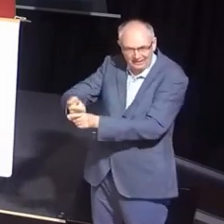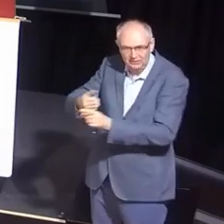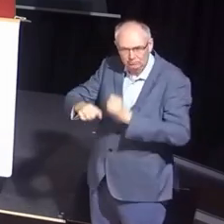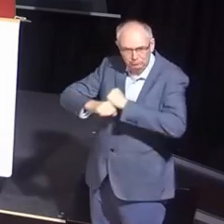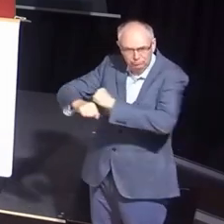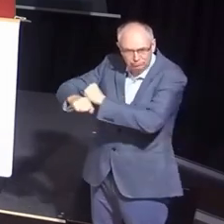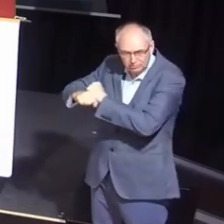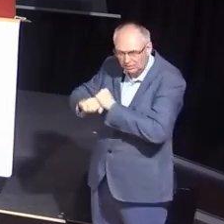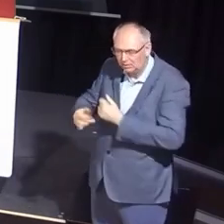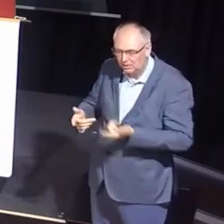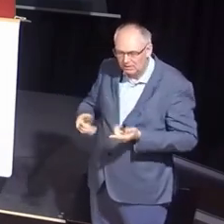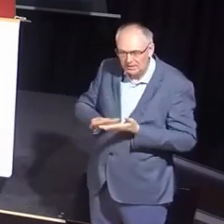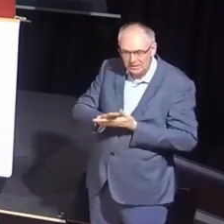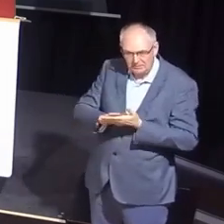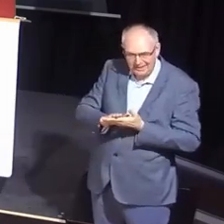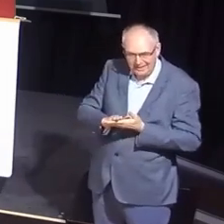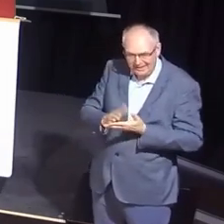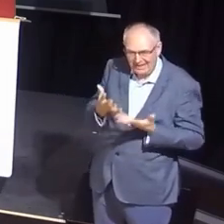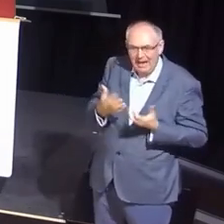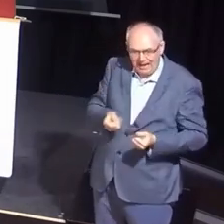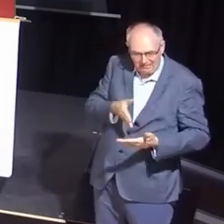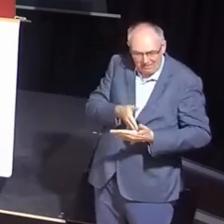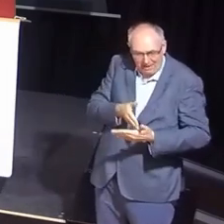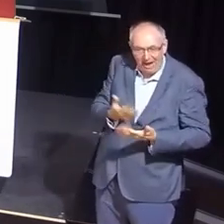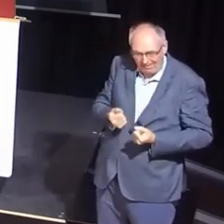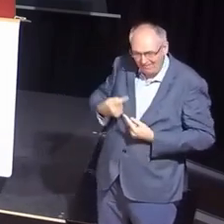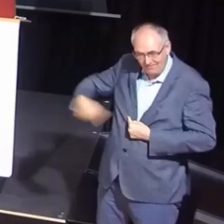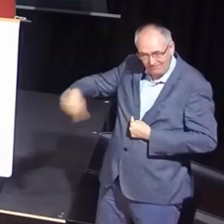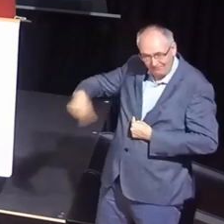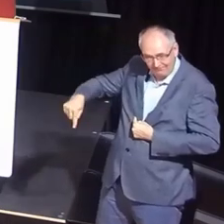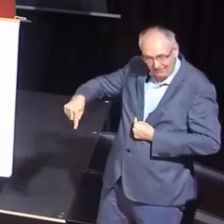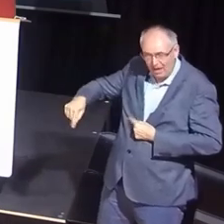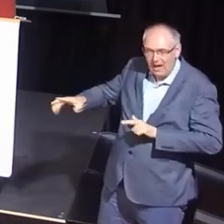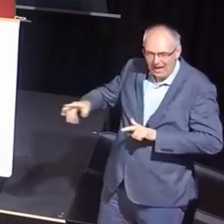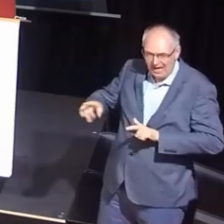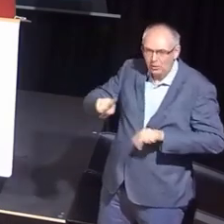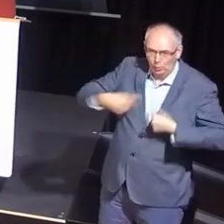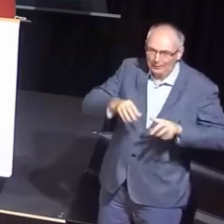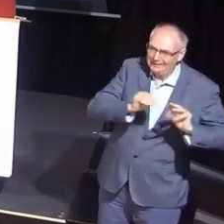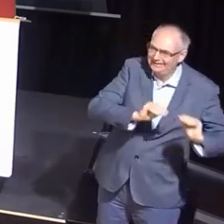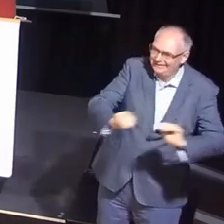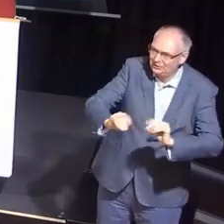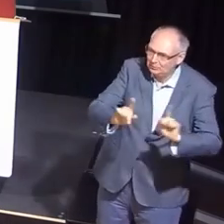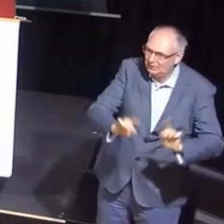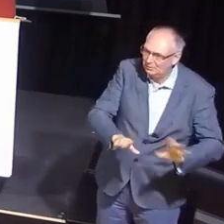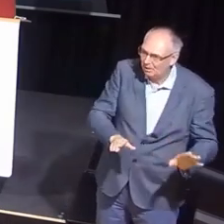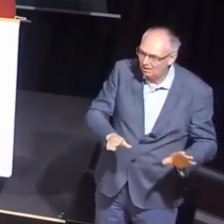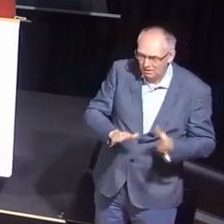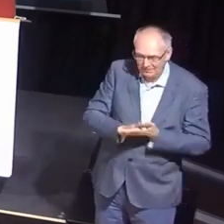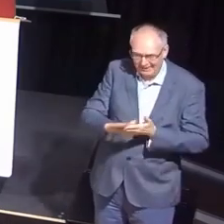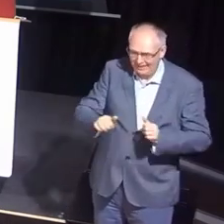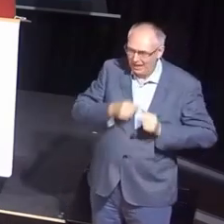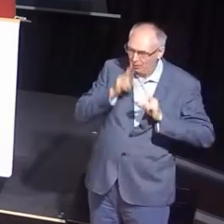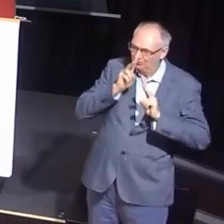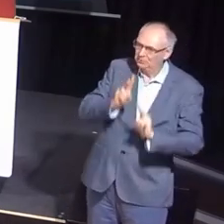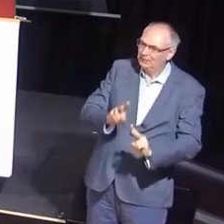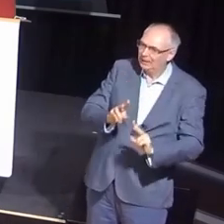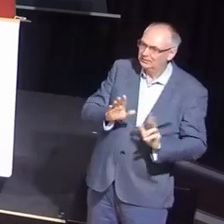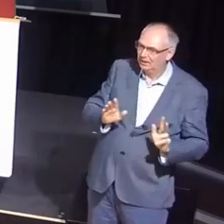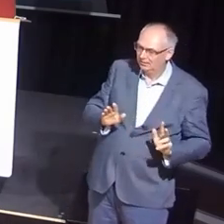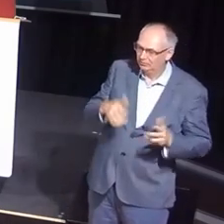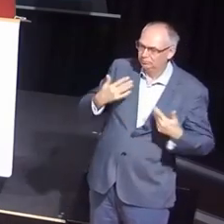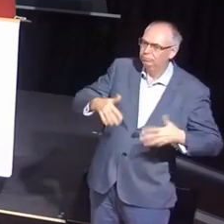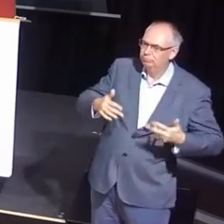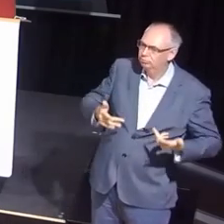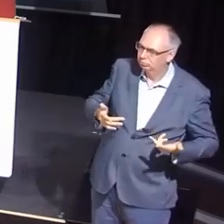we people who experience barriers, but we're also people teaching about those barriers. So the perspectives that we have are pretty unique when it comes to